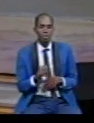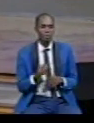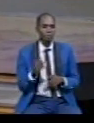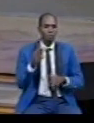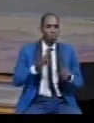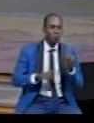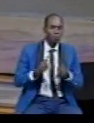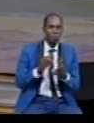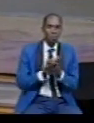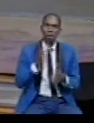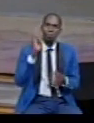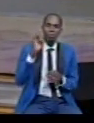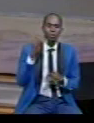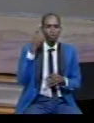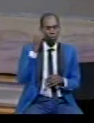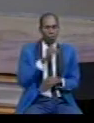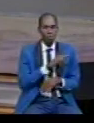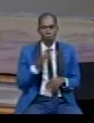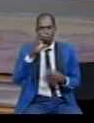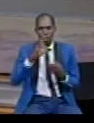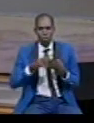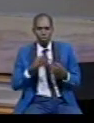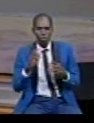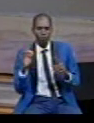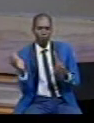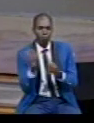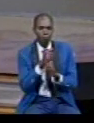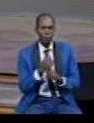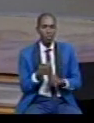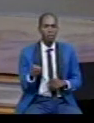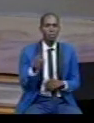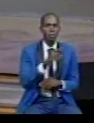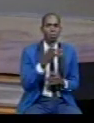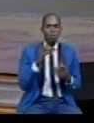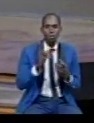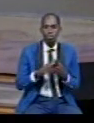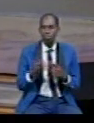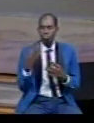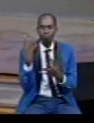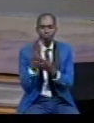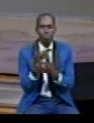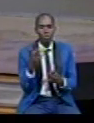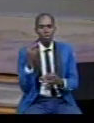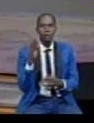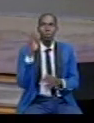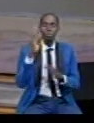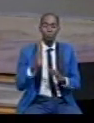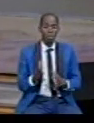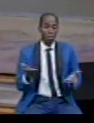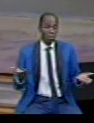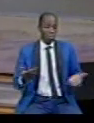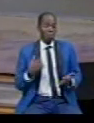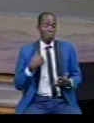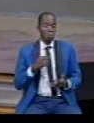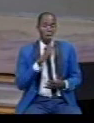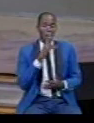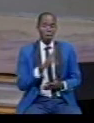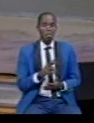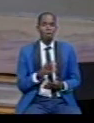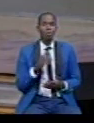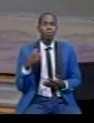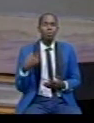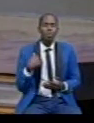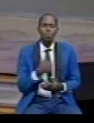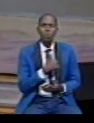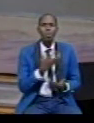arrest them. Here we are. You're looking for his witnesses. You want to imprison them. Here we are. You want to know the